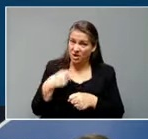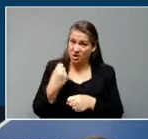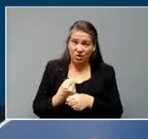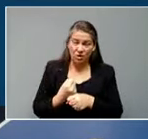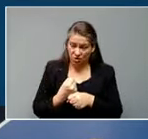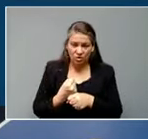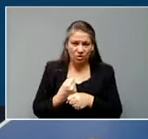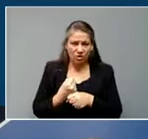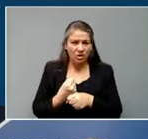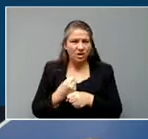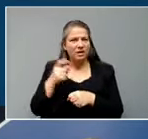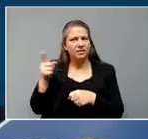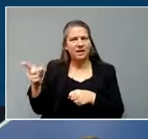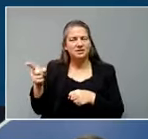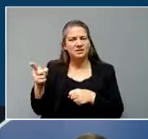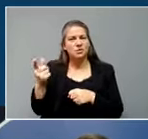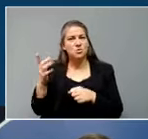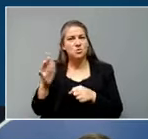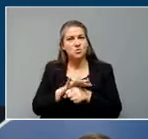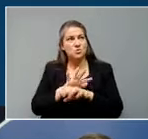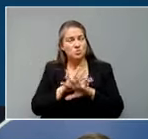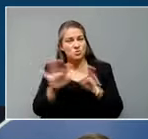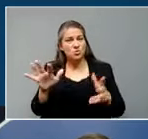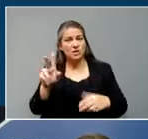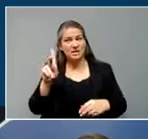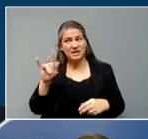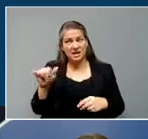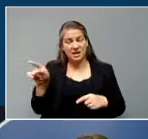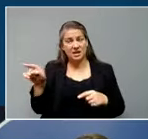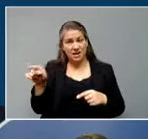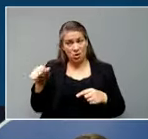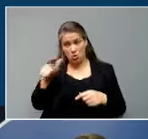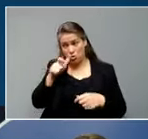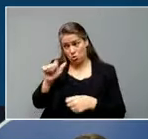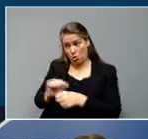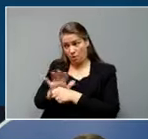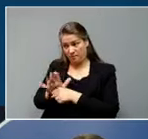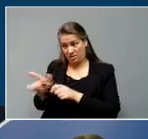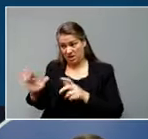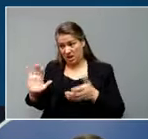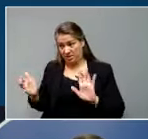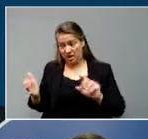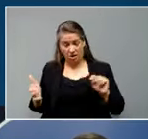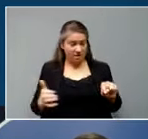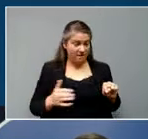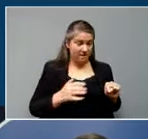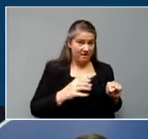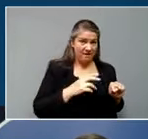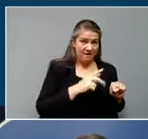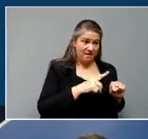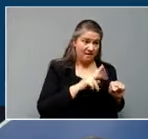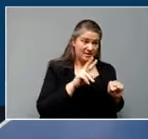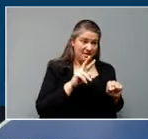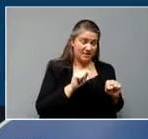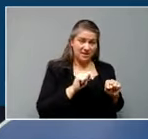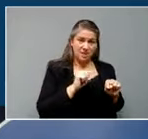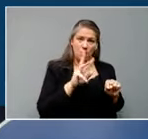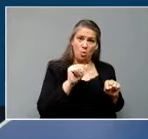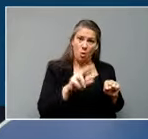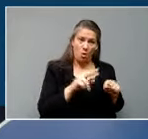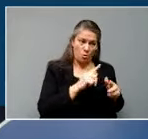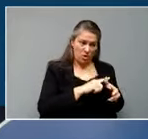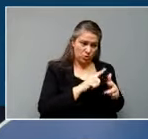of Kentuckians lost in World War II, Korean War, and Vietnam combined. Now